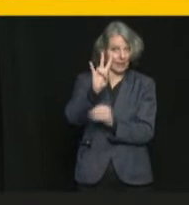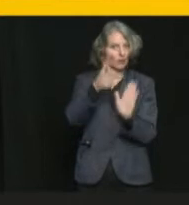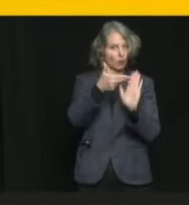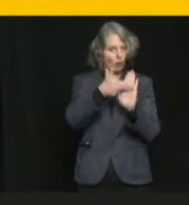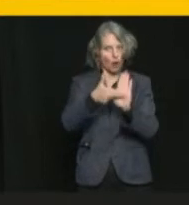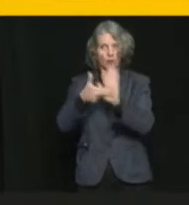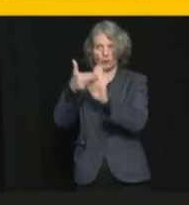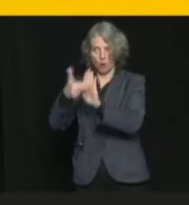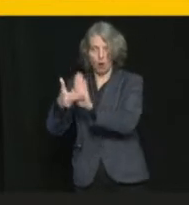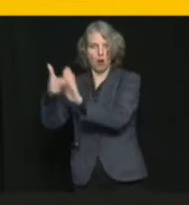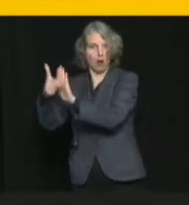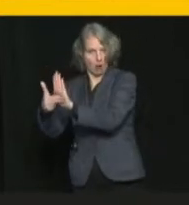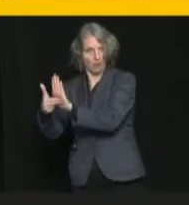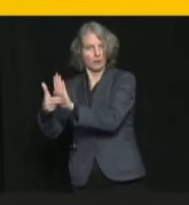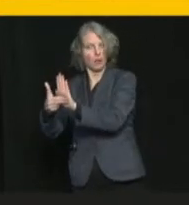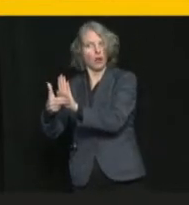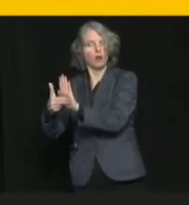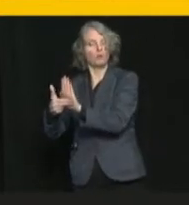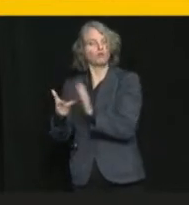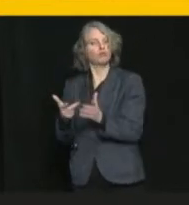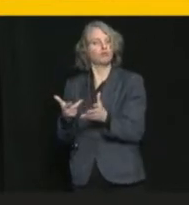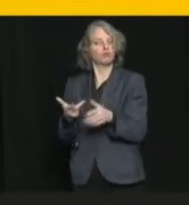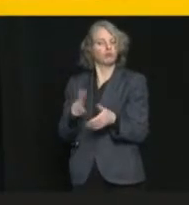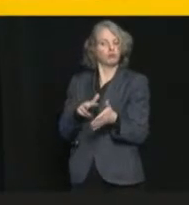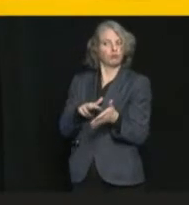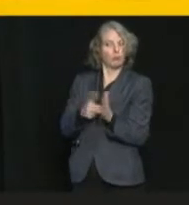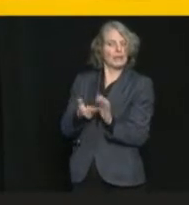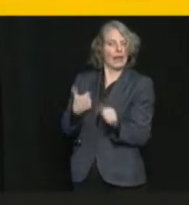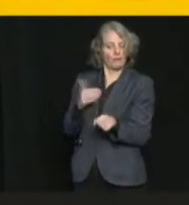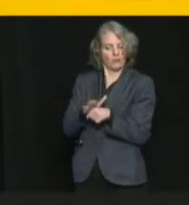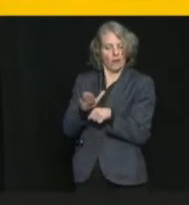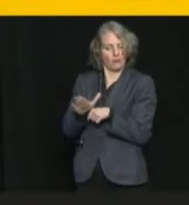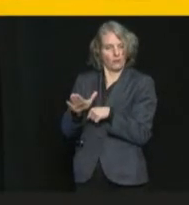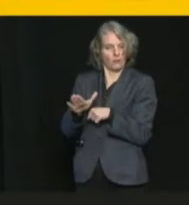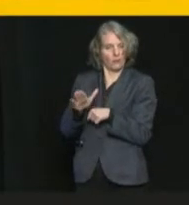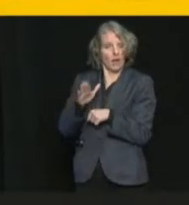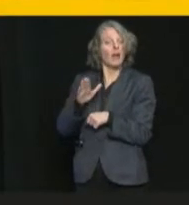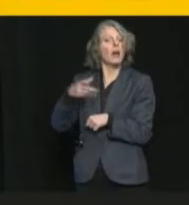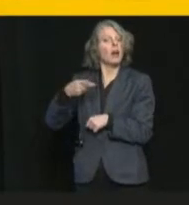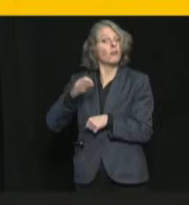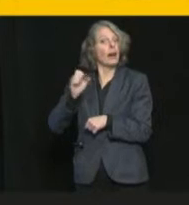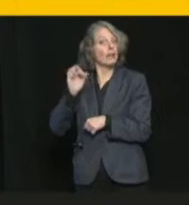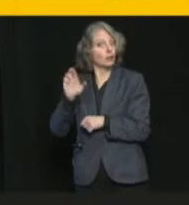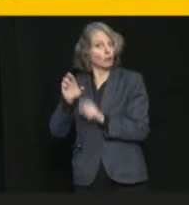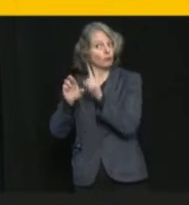chains. And like I said, this situation with Pfizer is temporary.